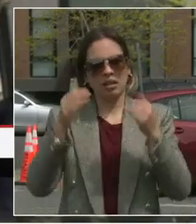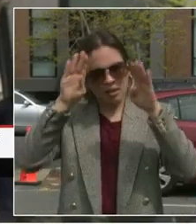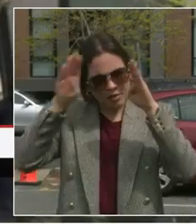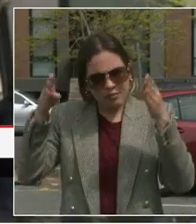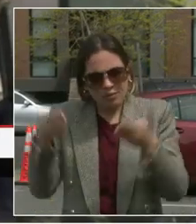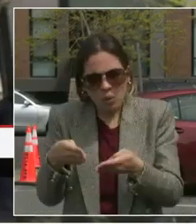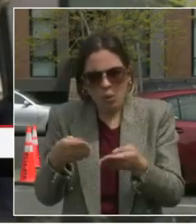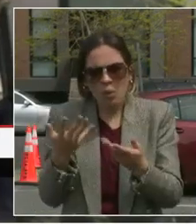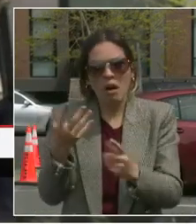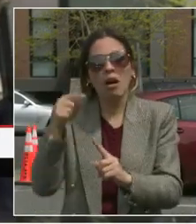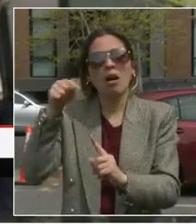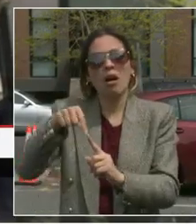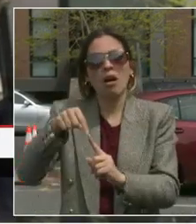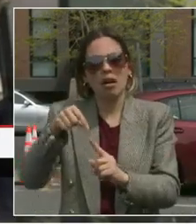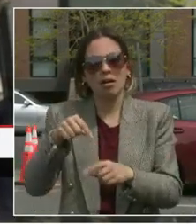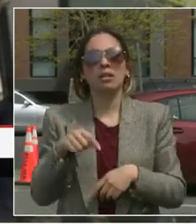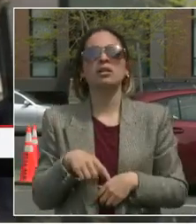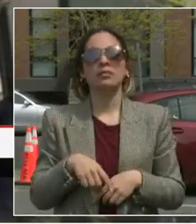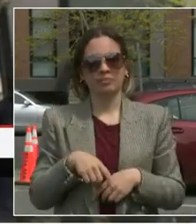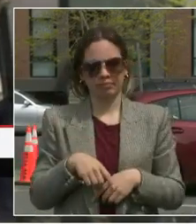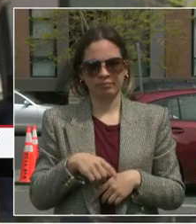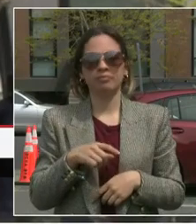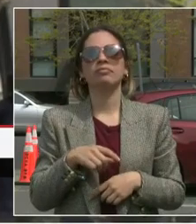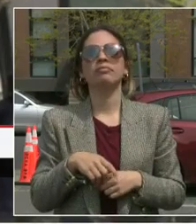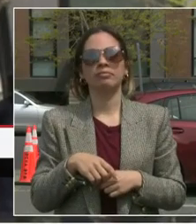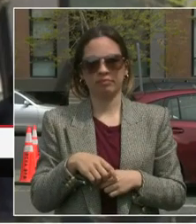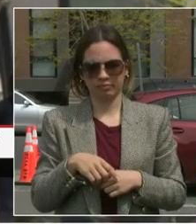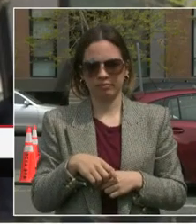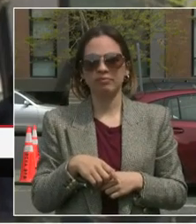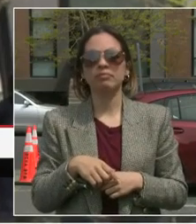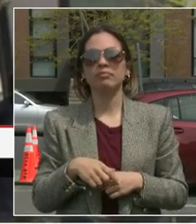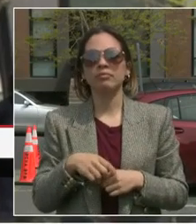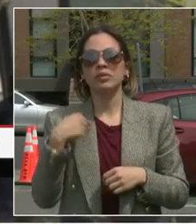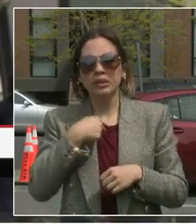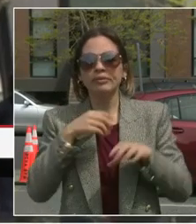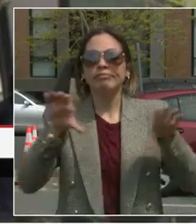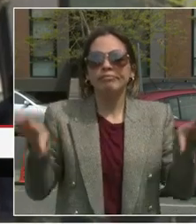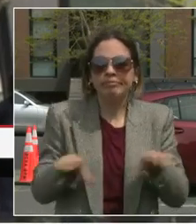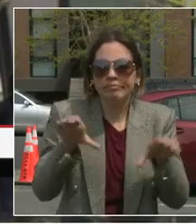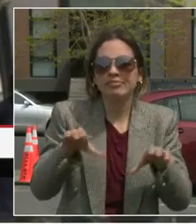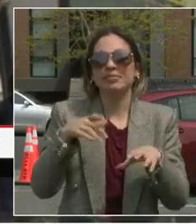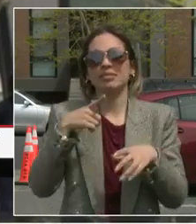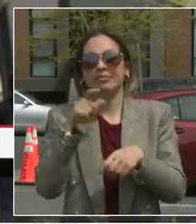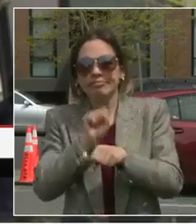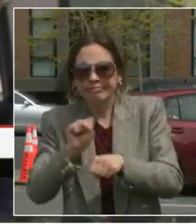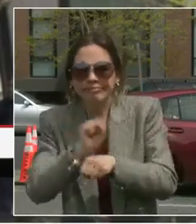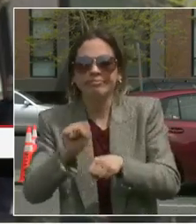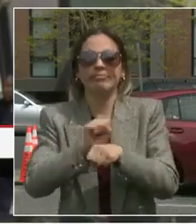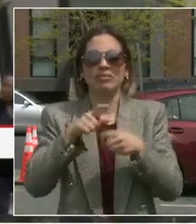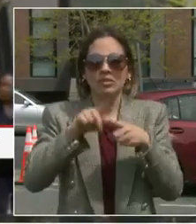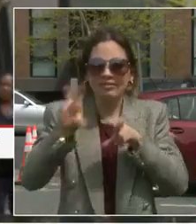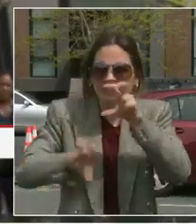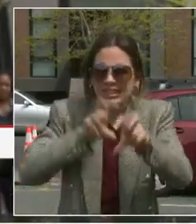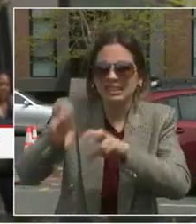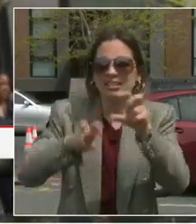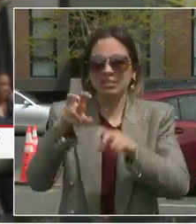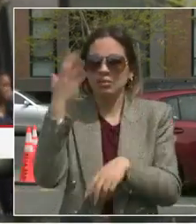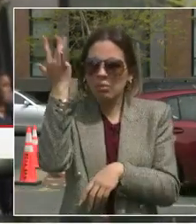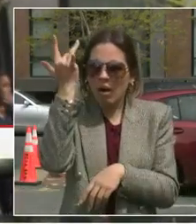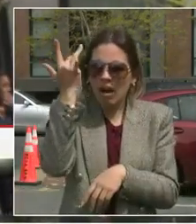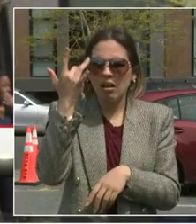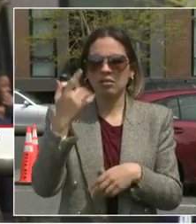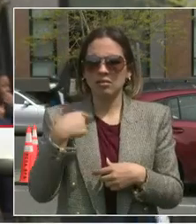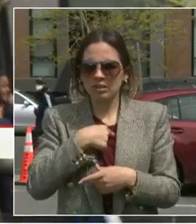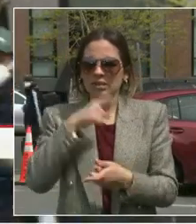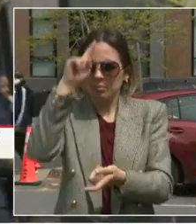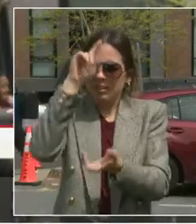system. We do all this work and we make these big investments because we firmly believe, especially in